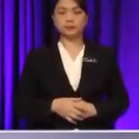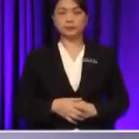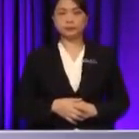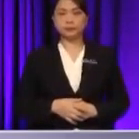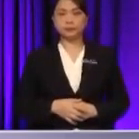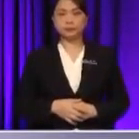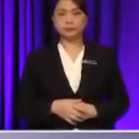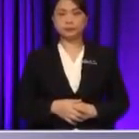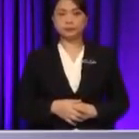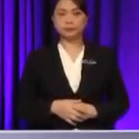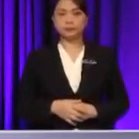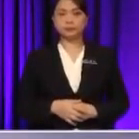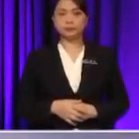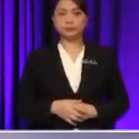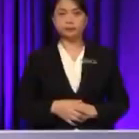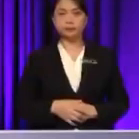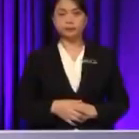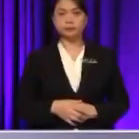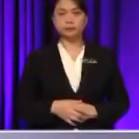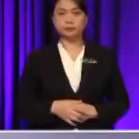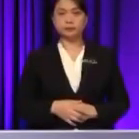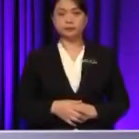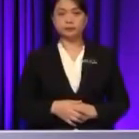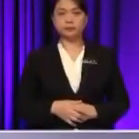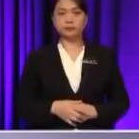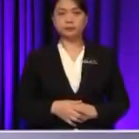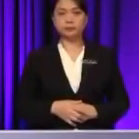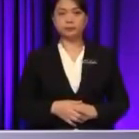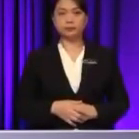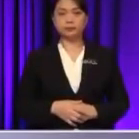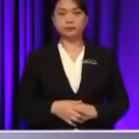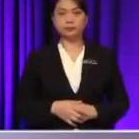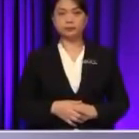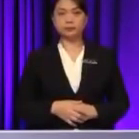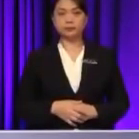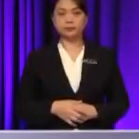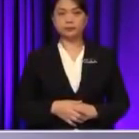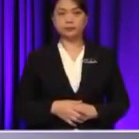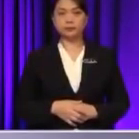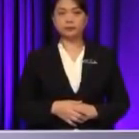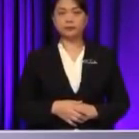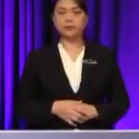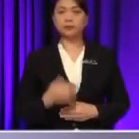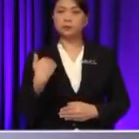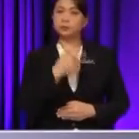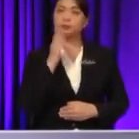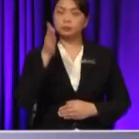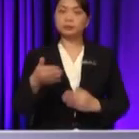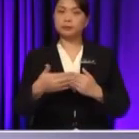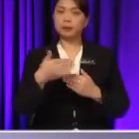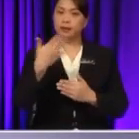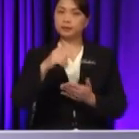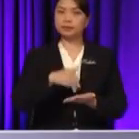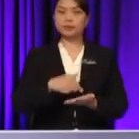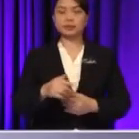compare, make comparisons, and also conditional sentence. Now, Teacher Mira, I'm sure we have more to explore after this. So stay tuned. We'll be right back here on Slot Menengah